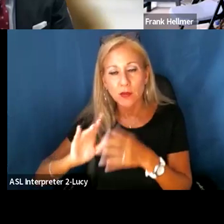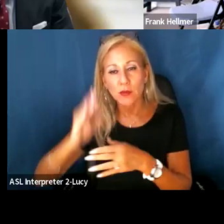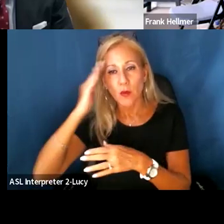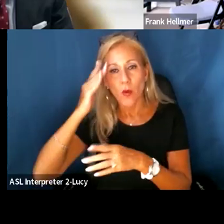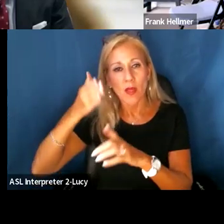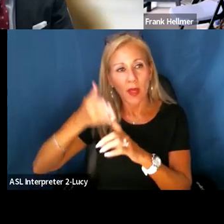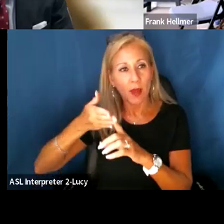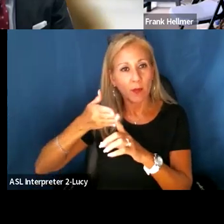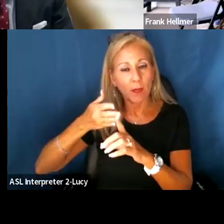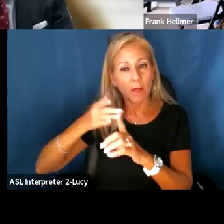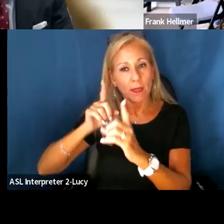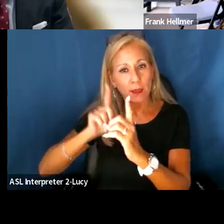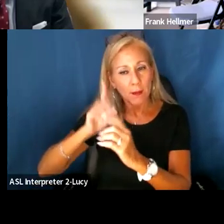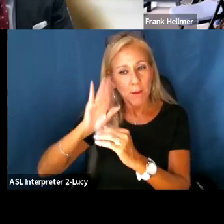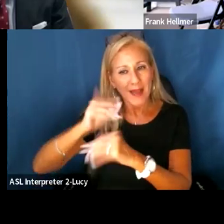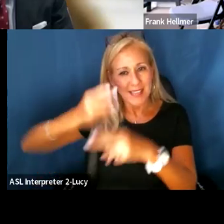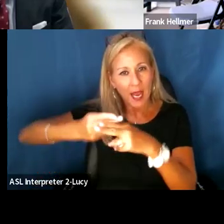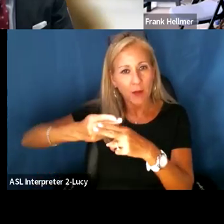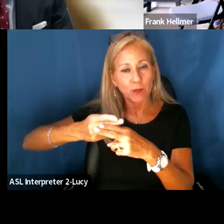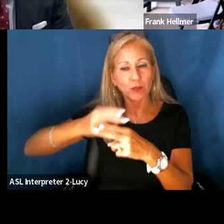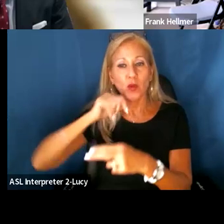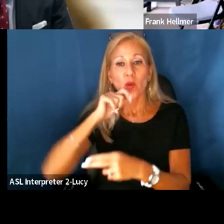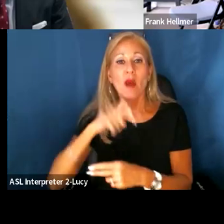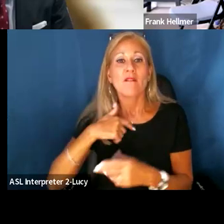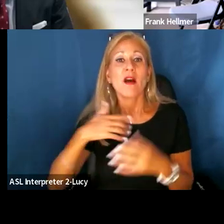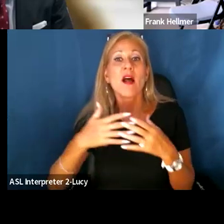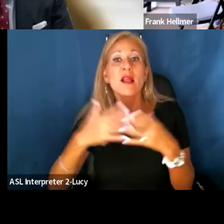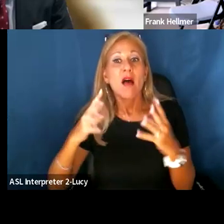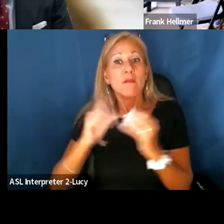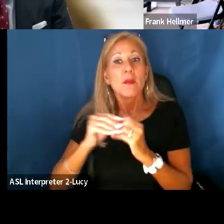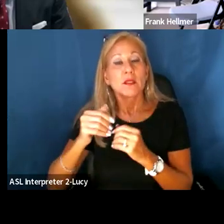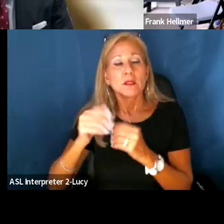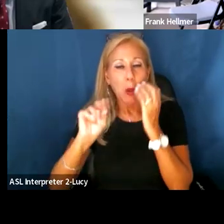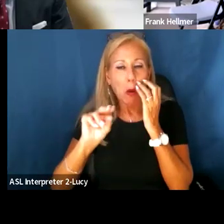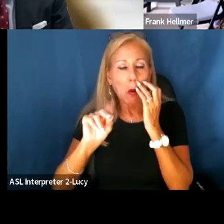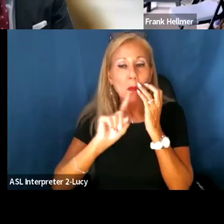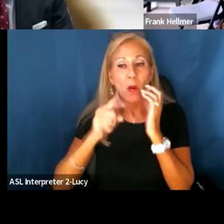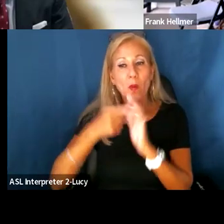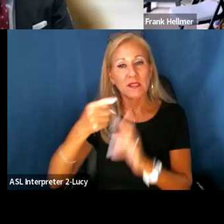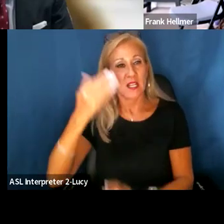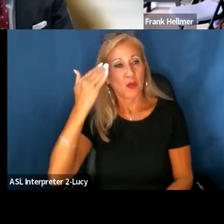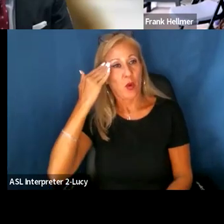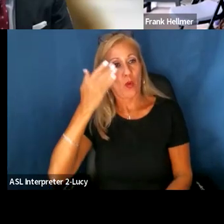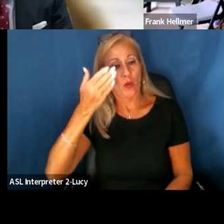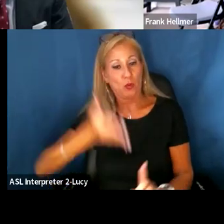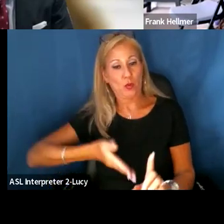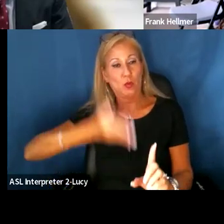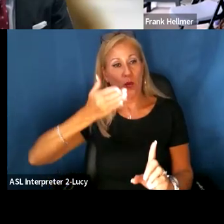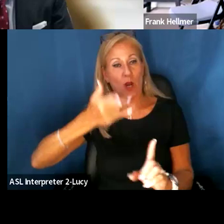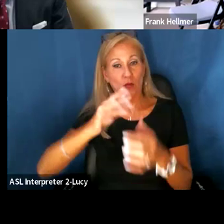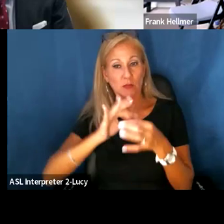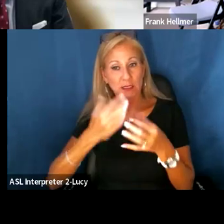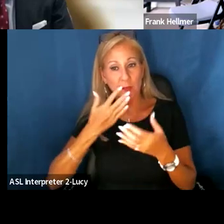them personally by name. You don't have to have a lot of meetings, but once they know you and you've said